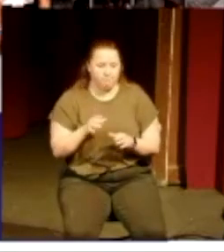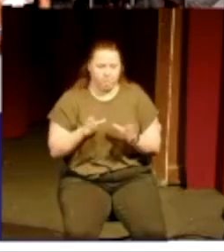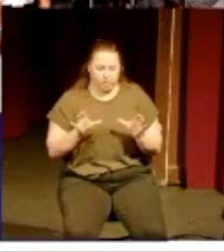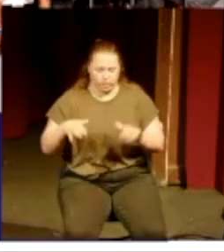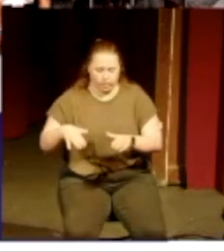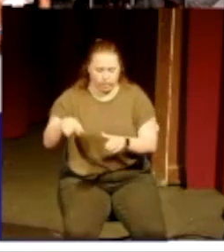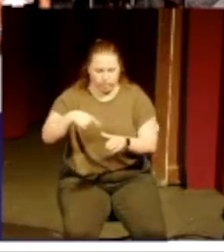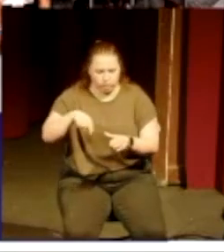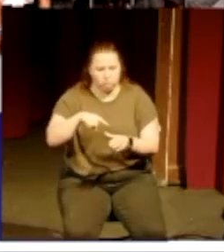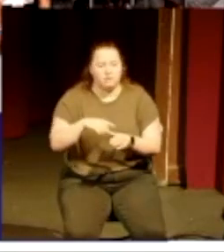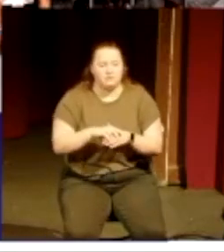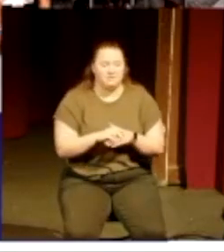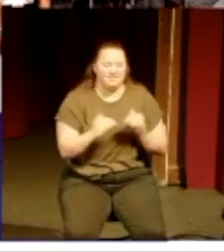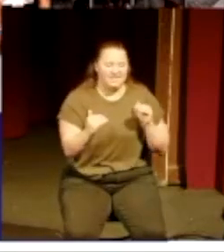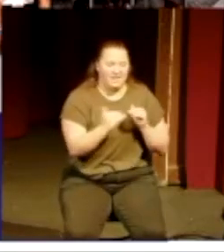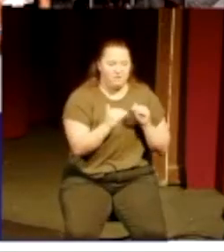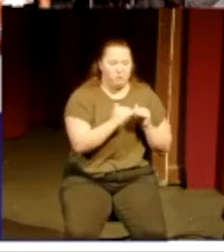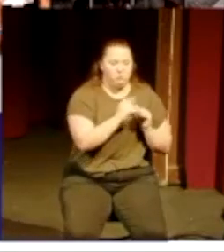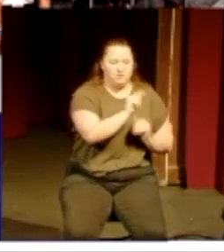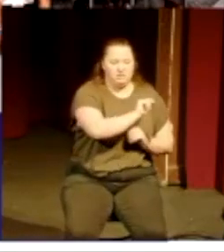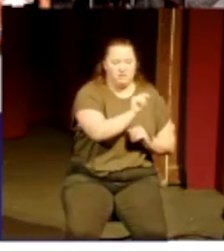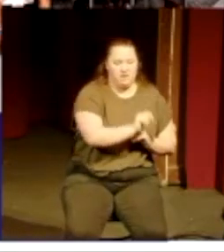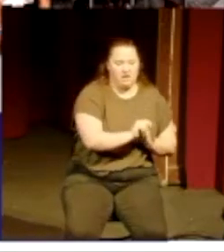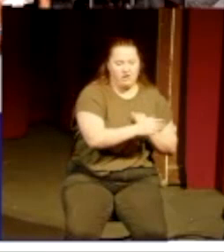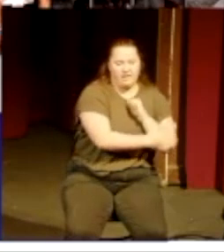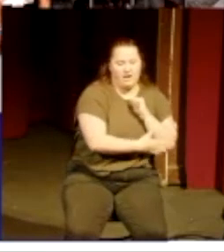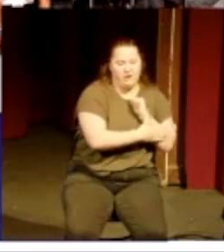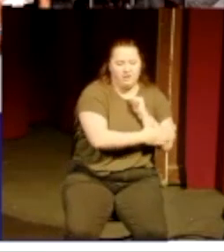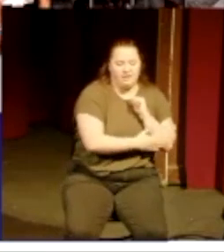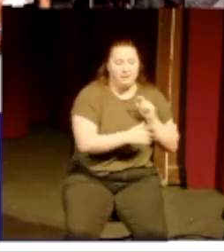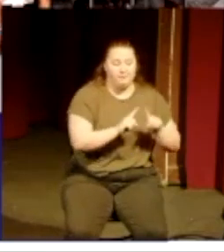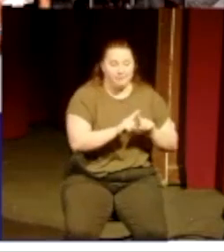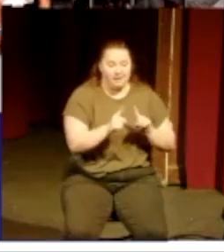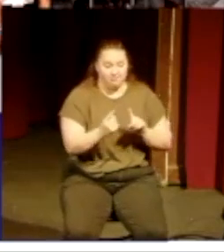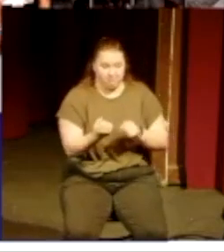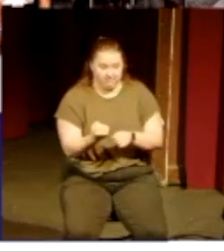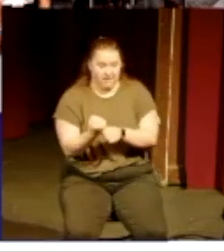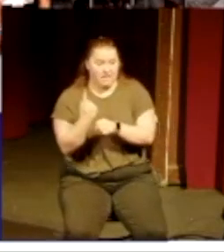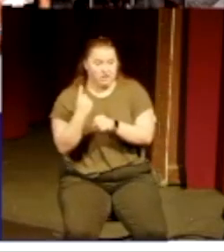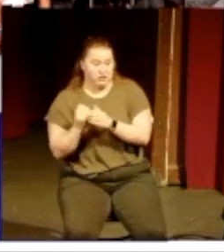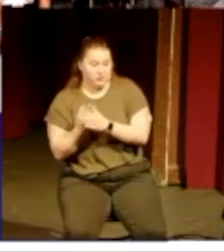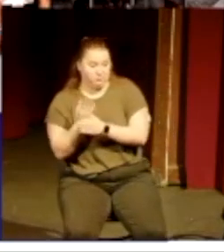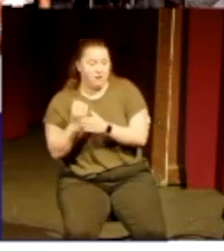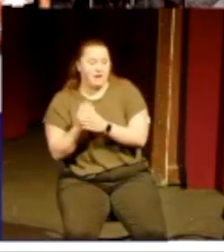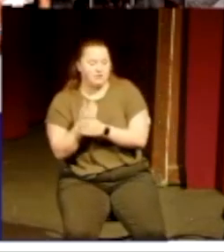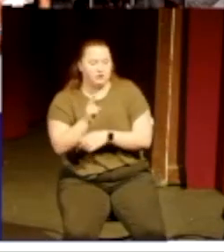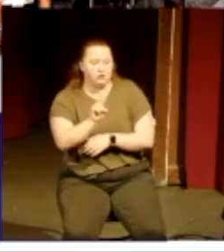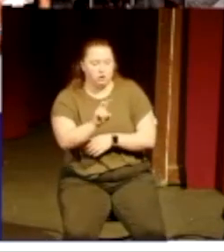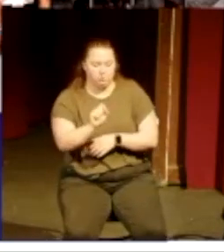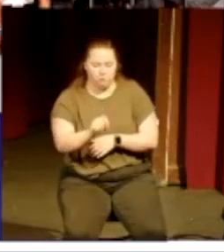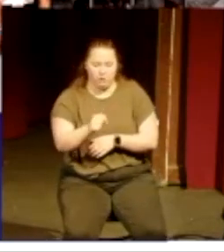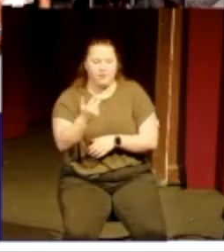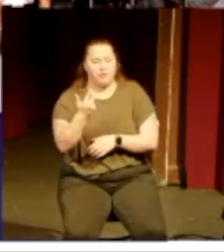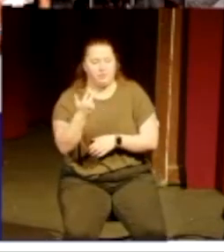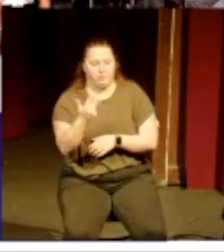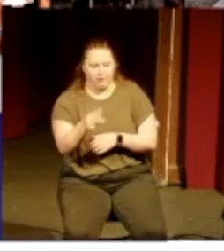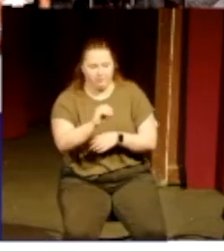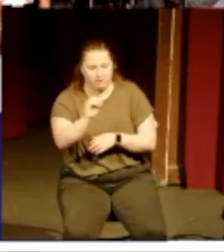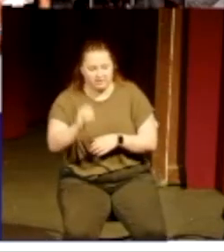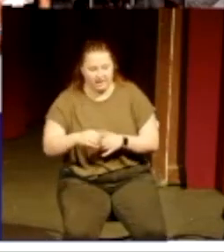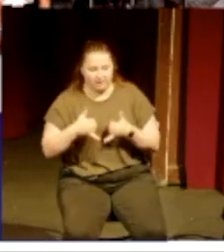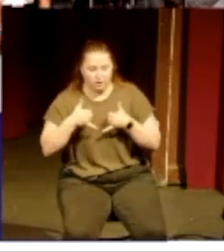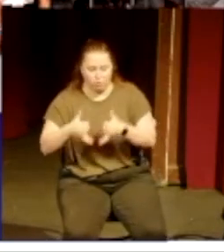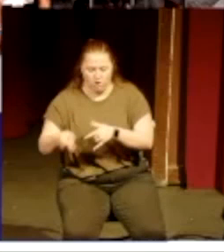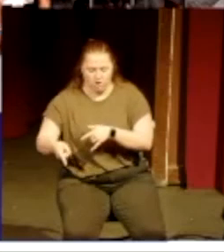County as a whole. And yet, last spring, they made up 2.3% of all of our award recipients. And here's the big